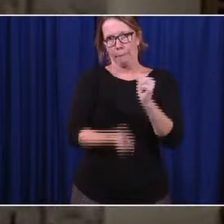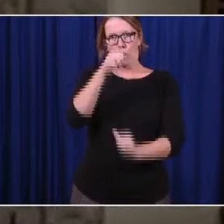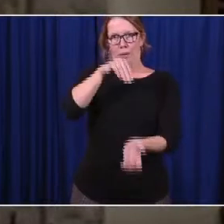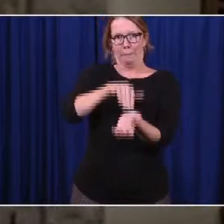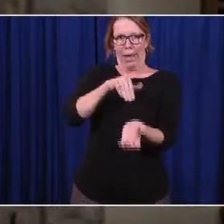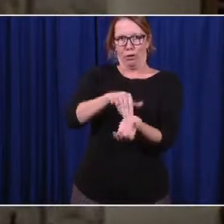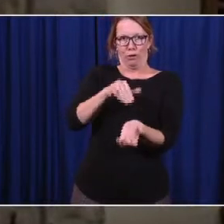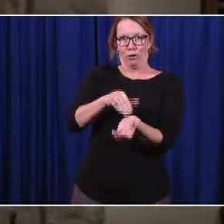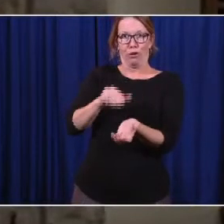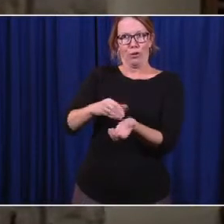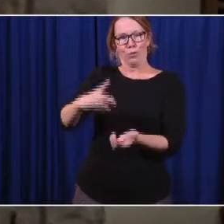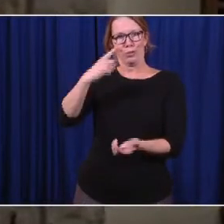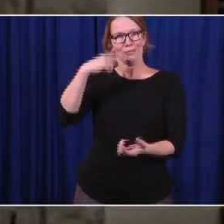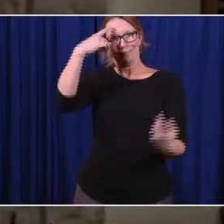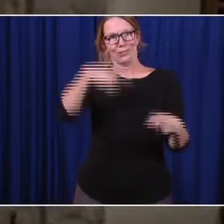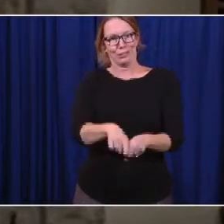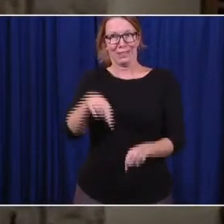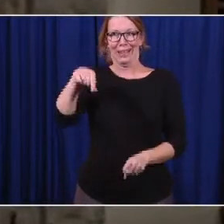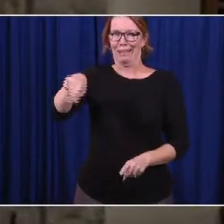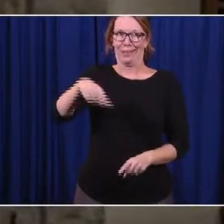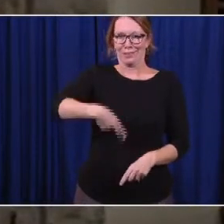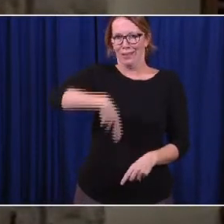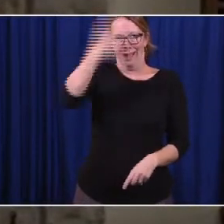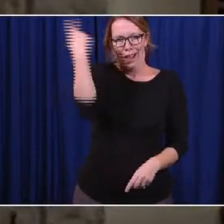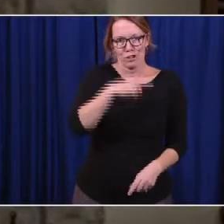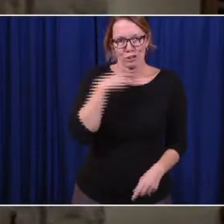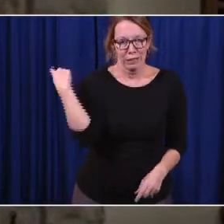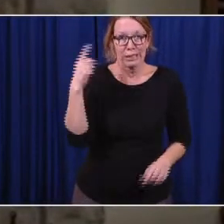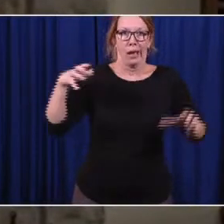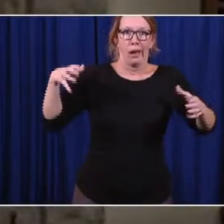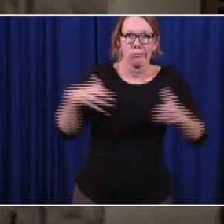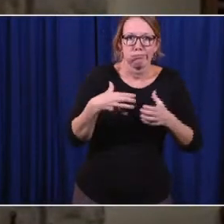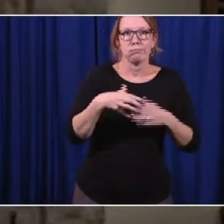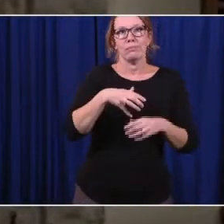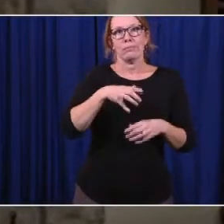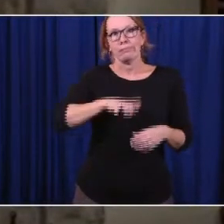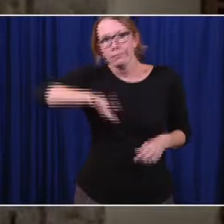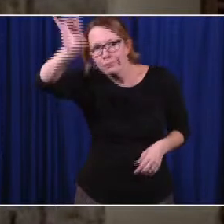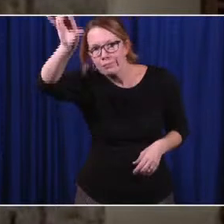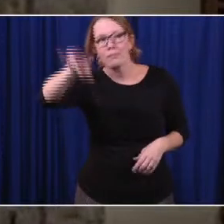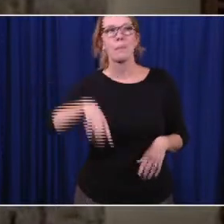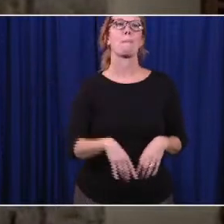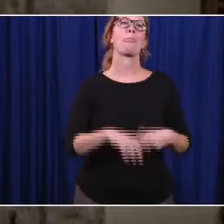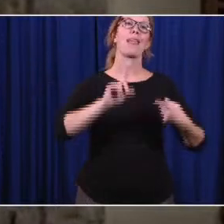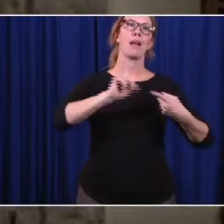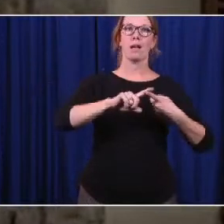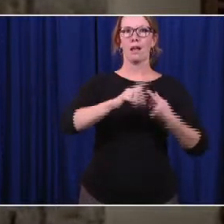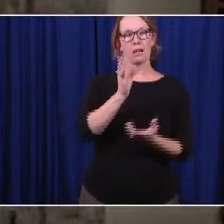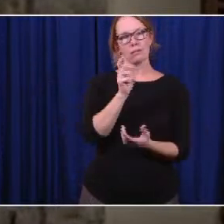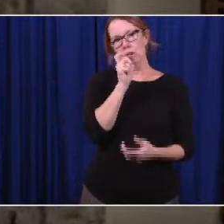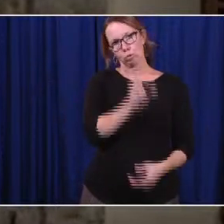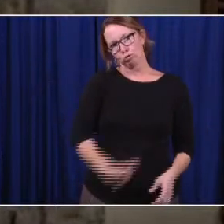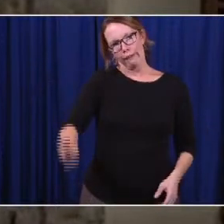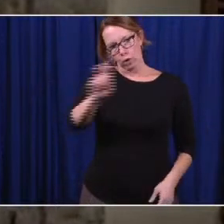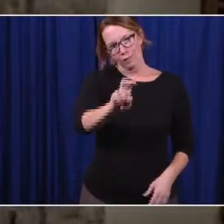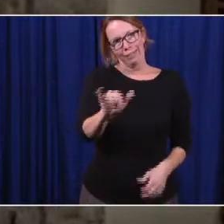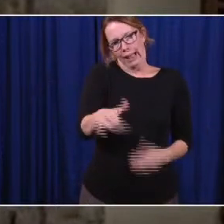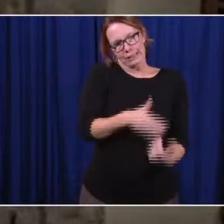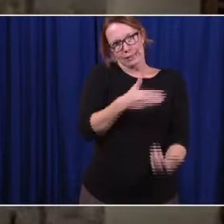very high risk proposition. I think so. That's number one. That's the easiest one.